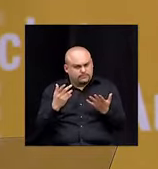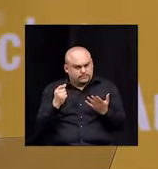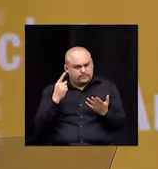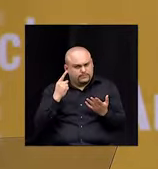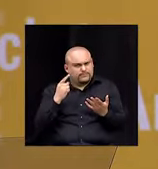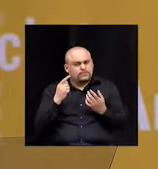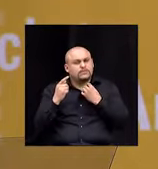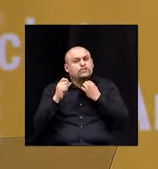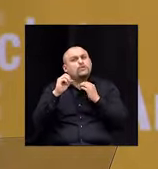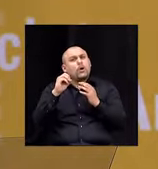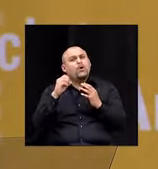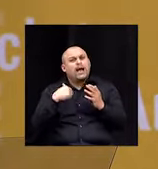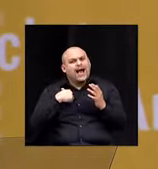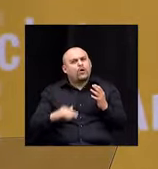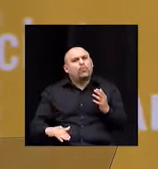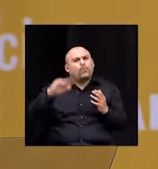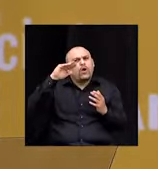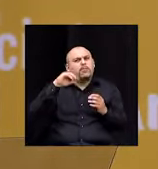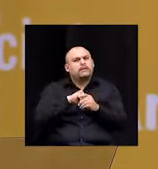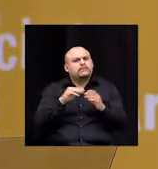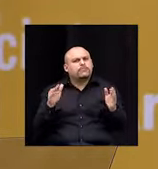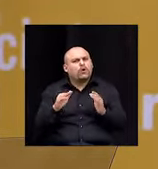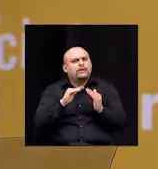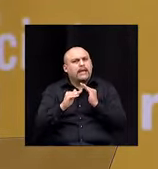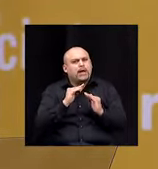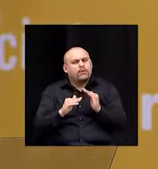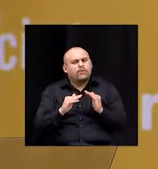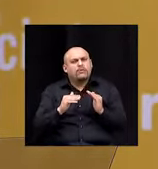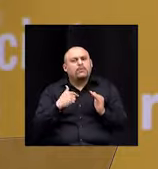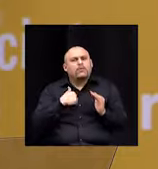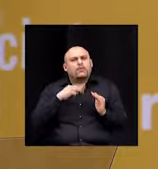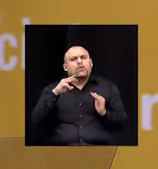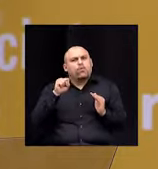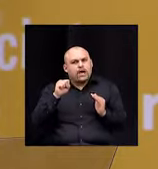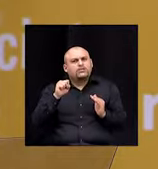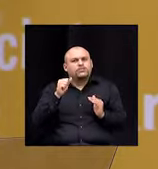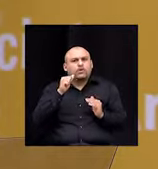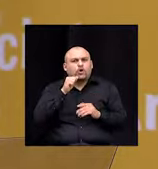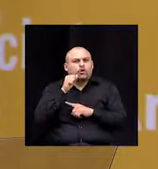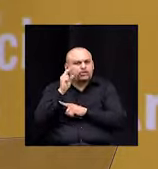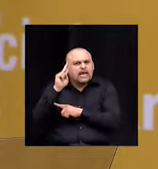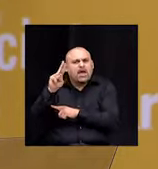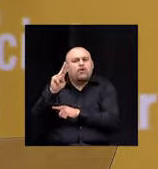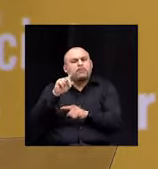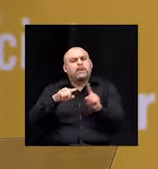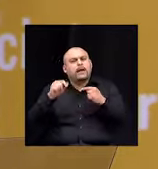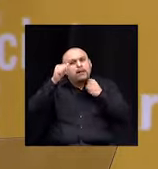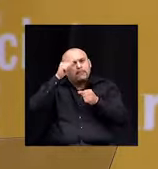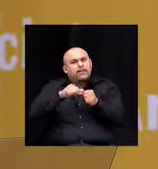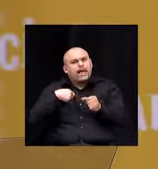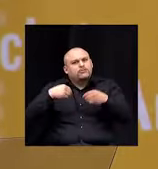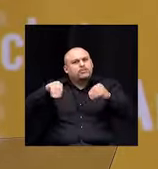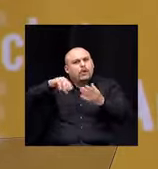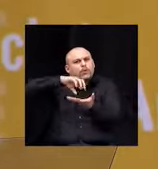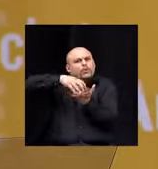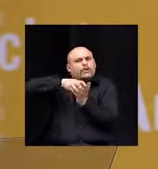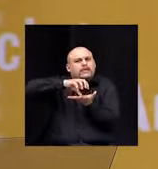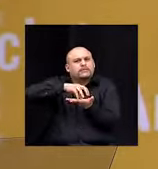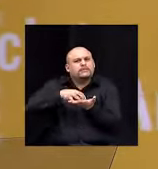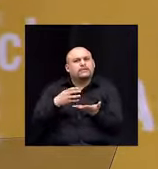So I grew up in a small town. I was a Girl Scout. And you know, we have to sell cookies,